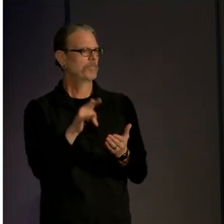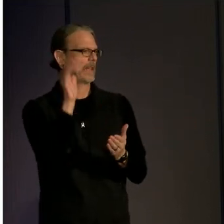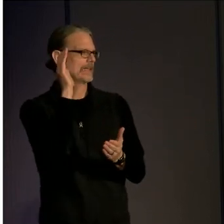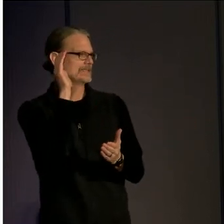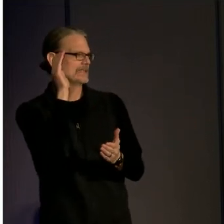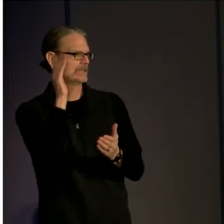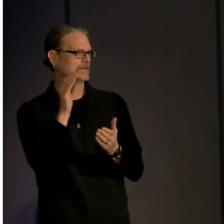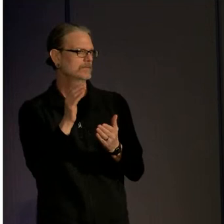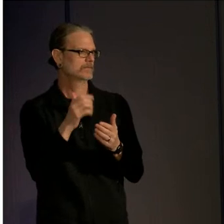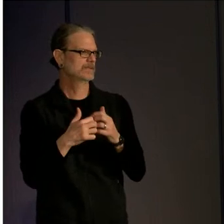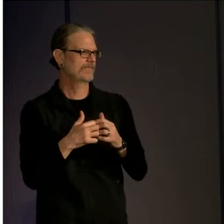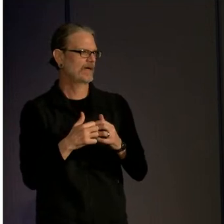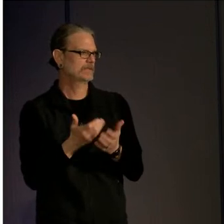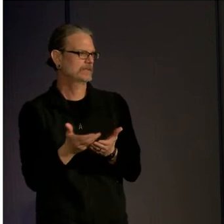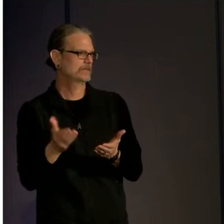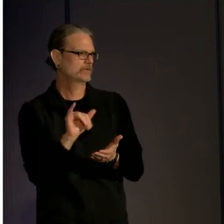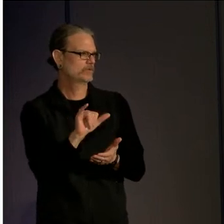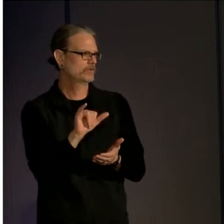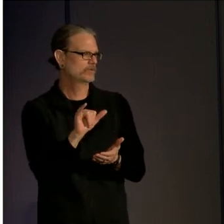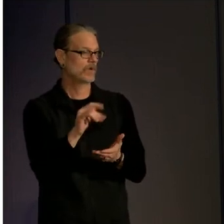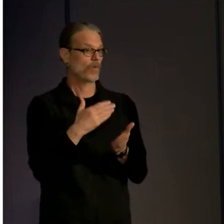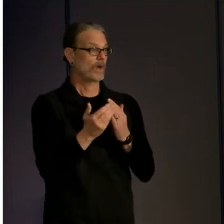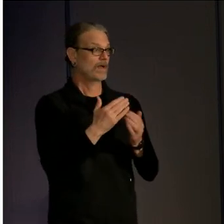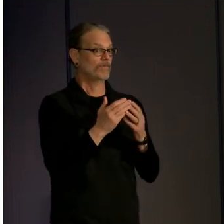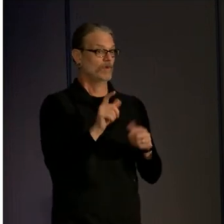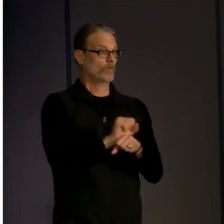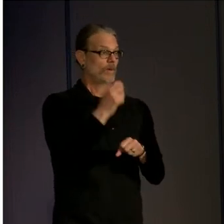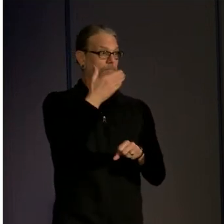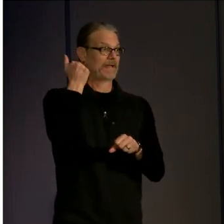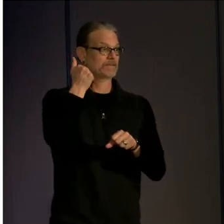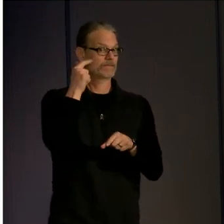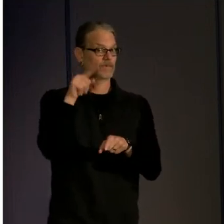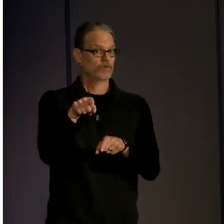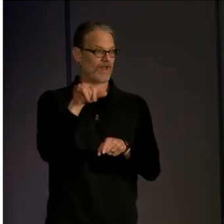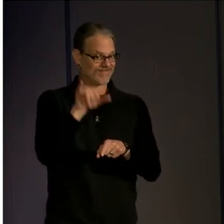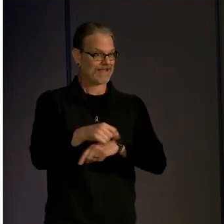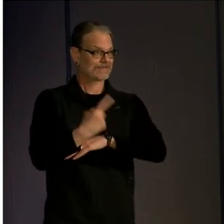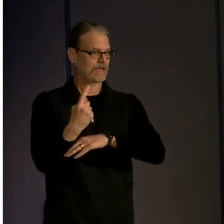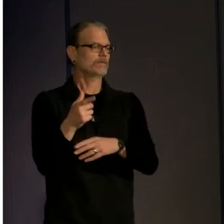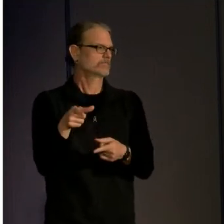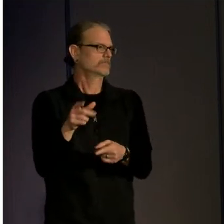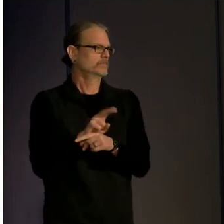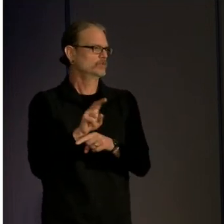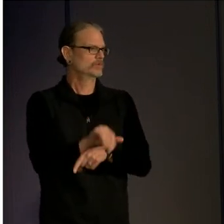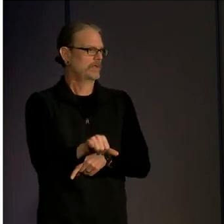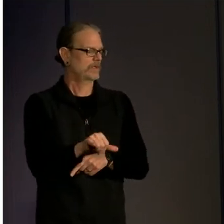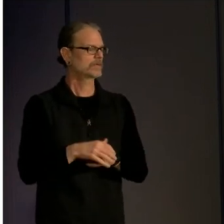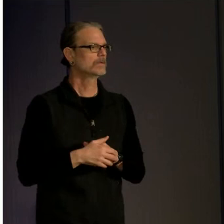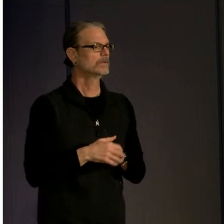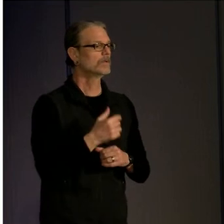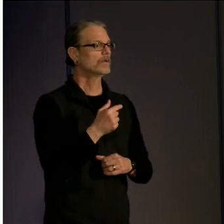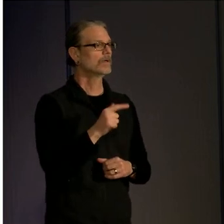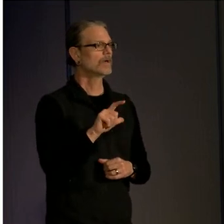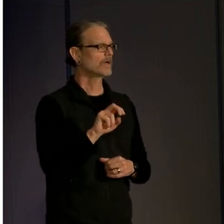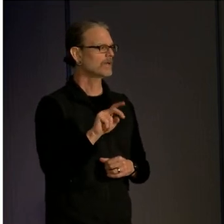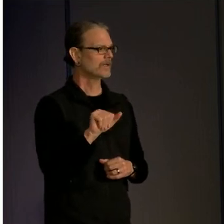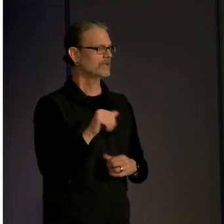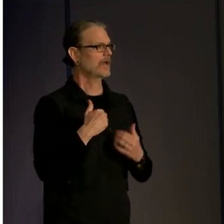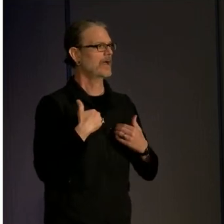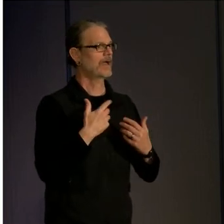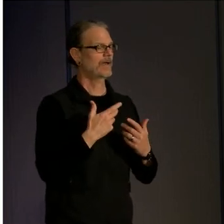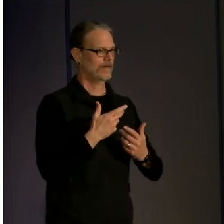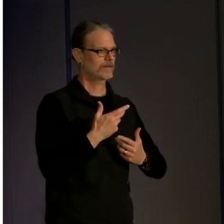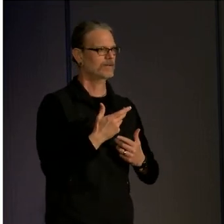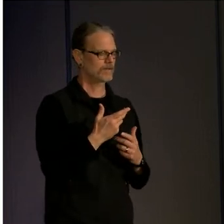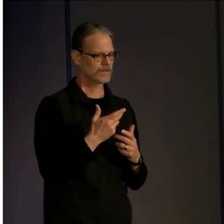whichever worked best for her at that time is what she would use for her communication. Glenda had been using multiple, and